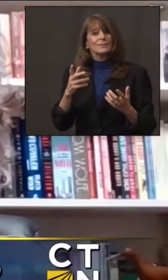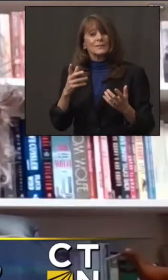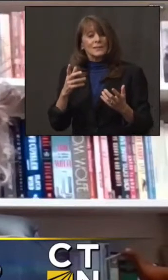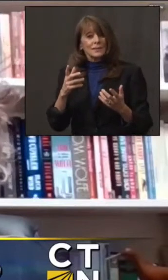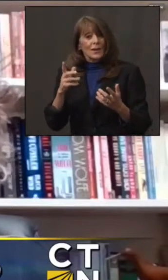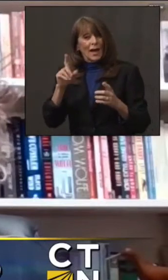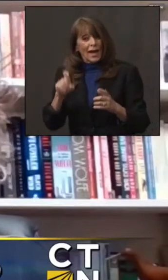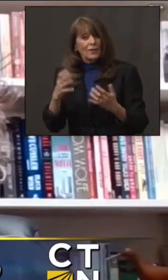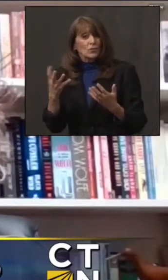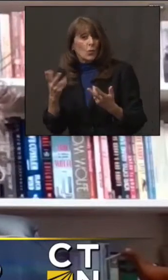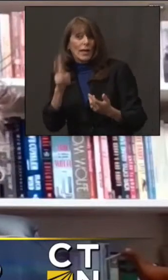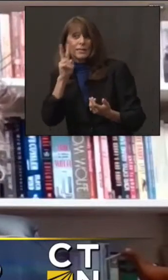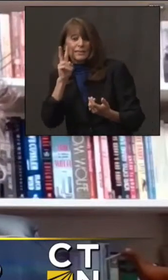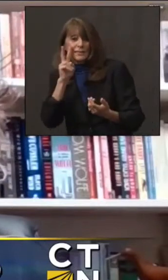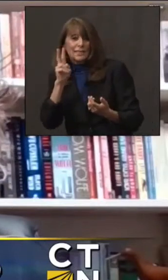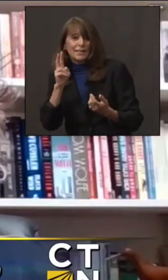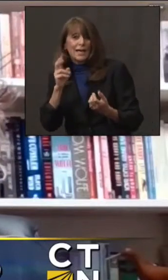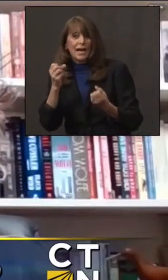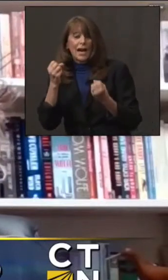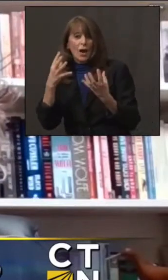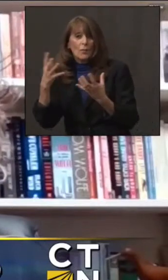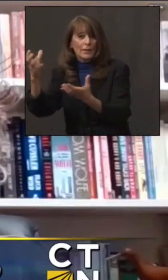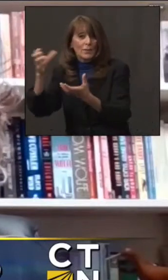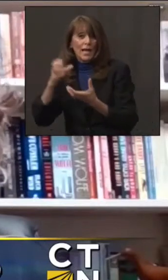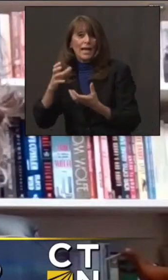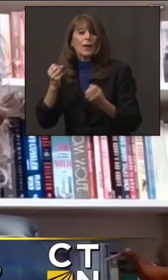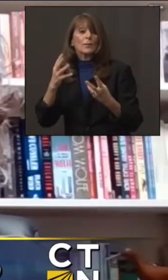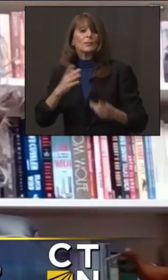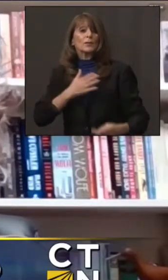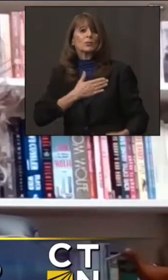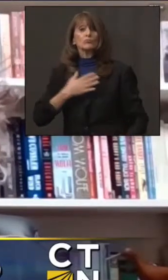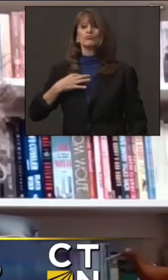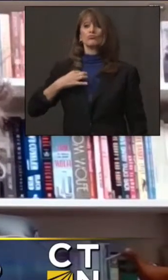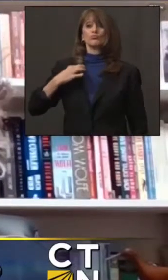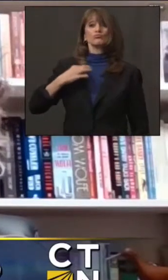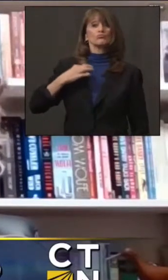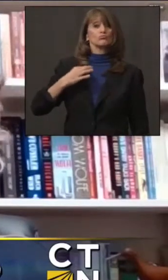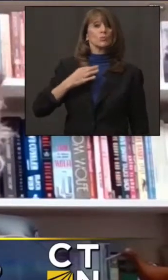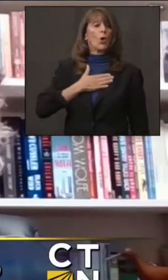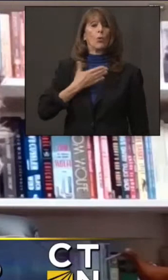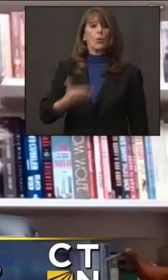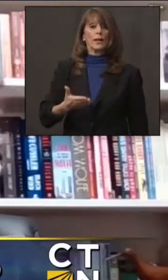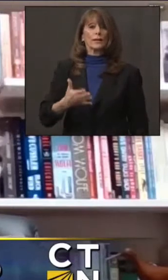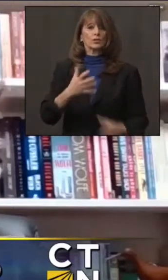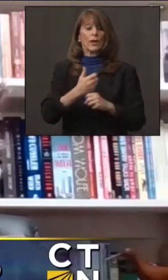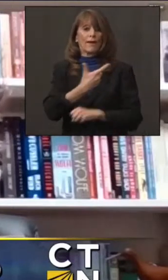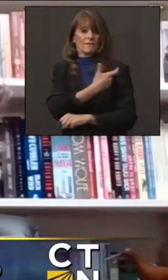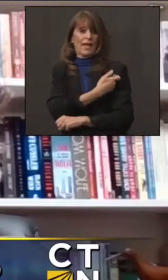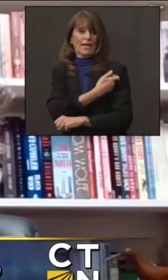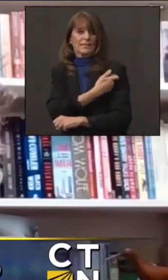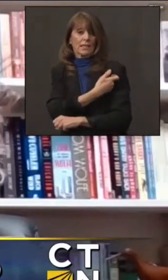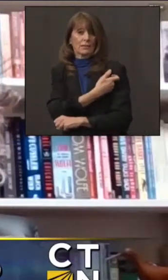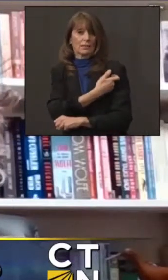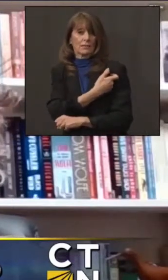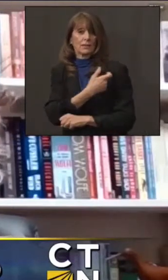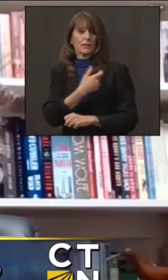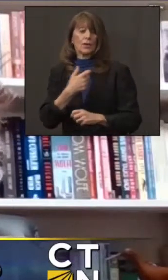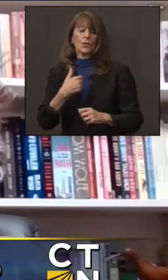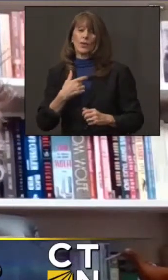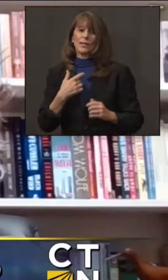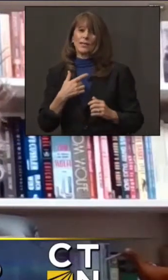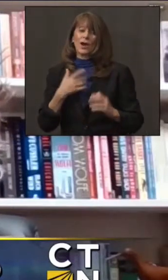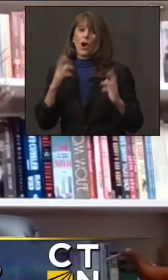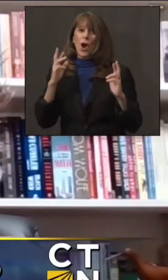how many people raise their hand to get vaccinated. We're hopeful that by the